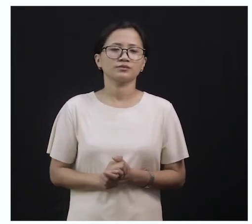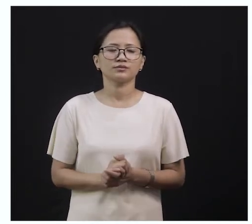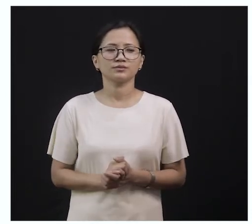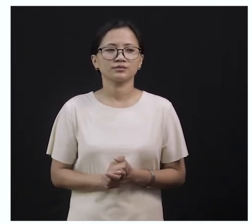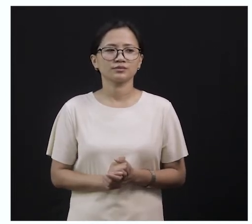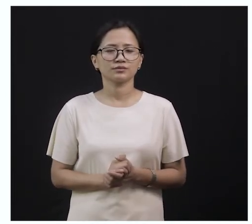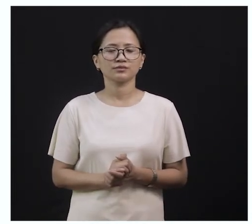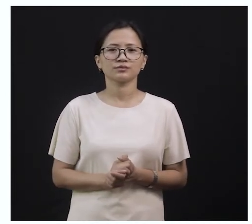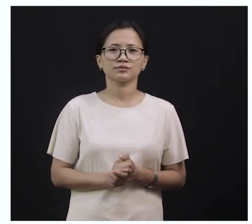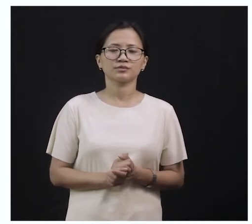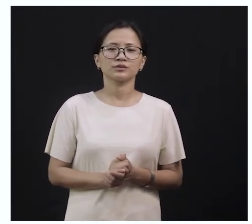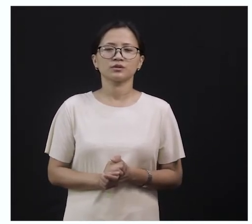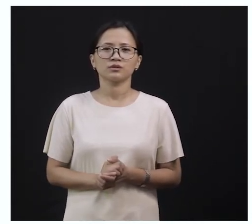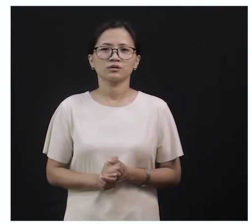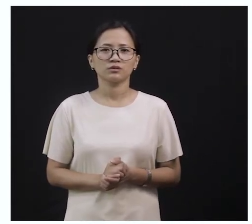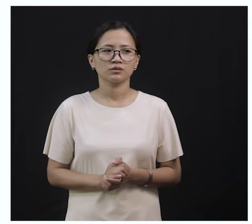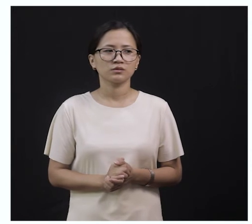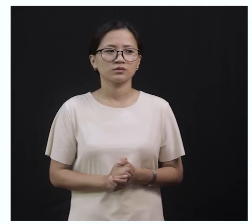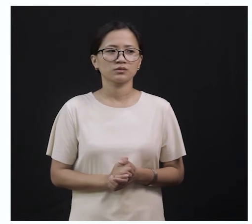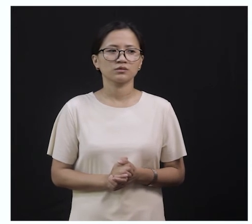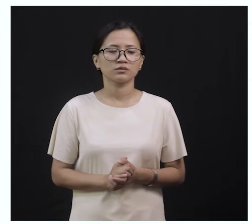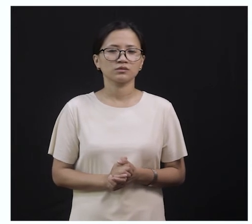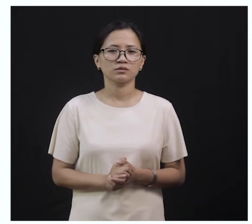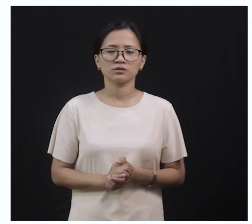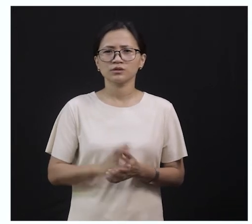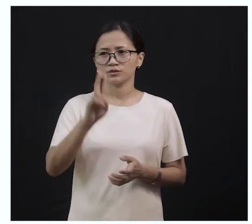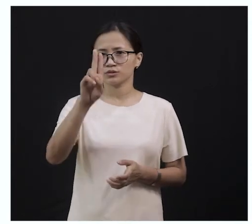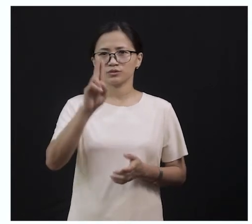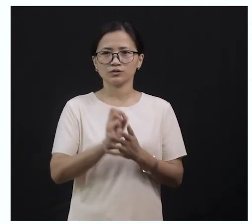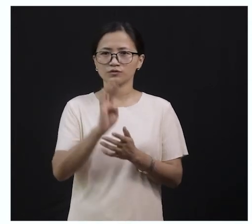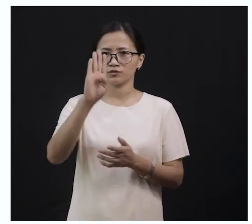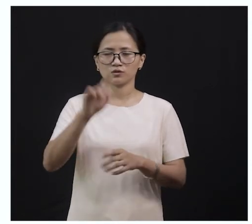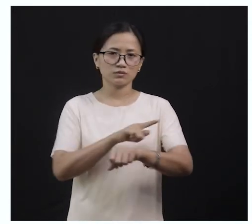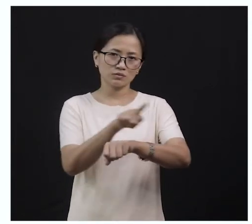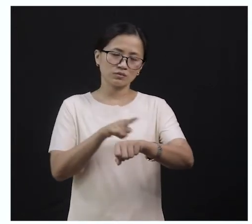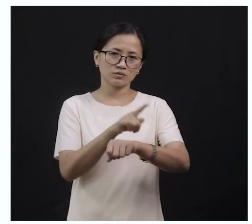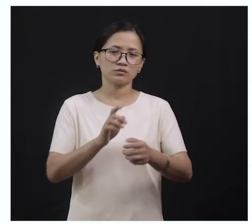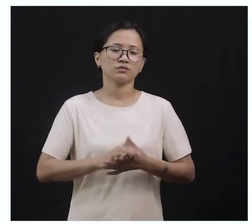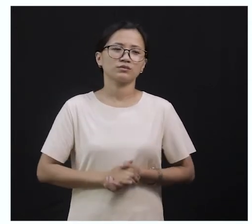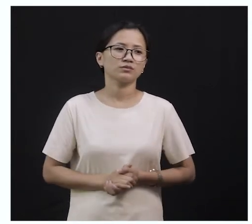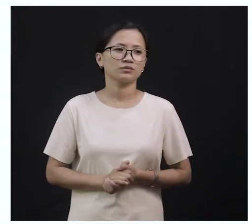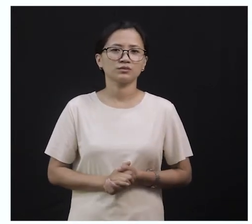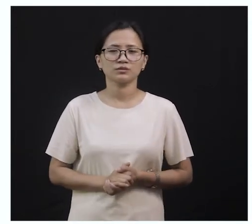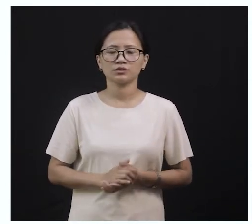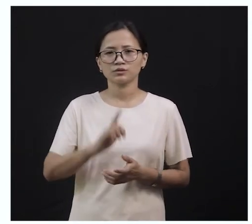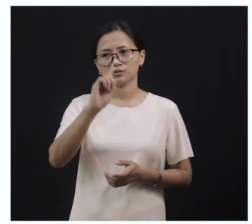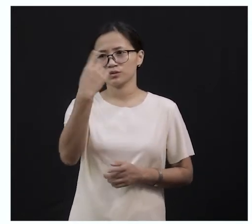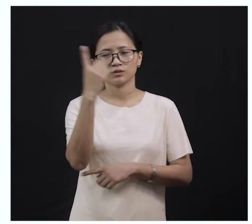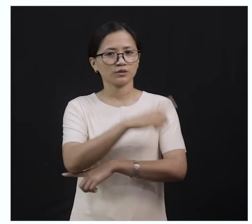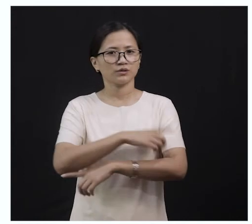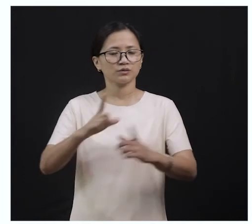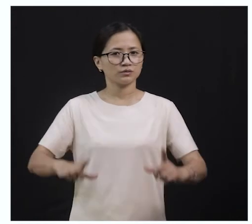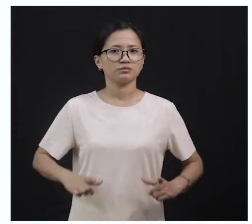mayfly, their lifespan is just 24 hours, okay? They just have 1 day to live,